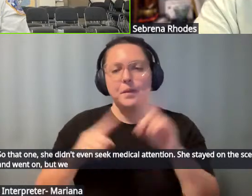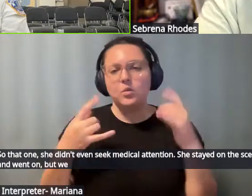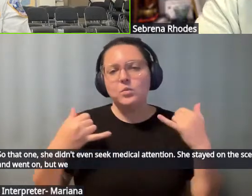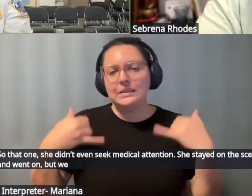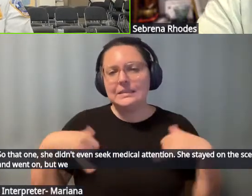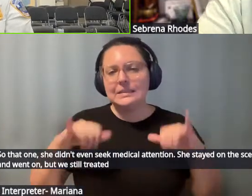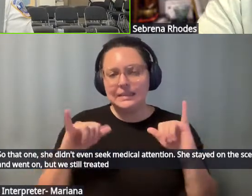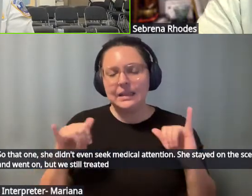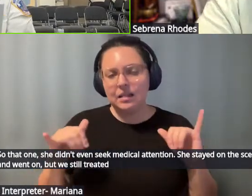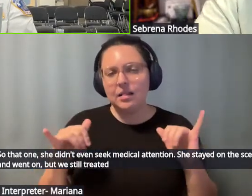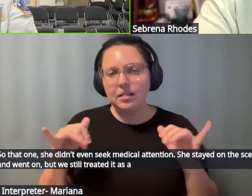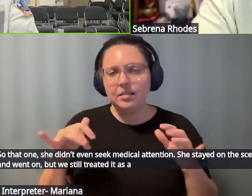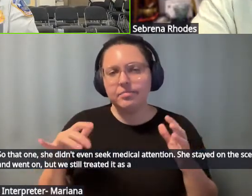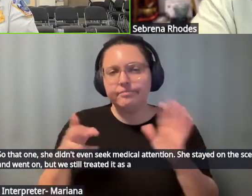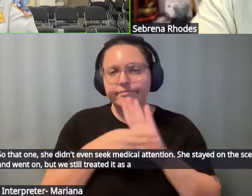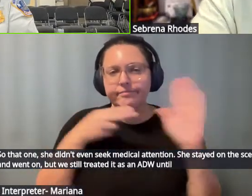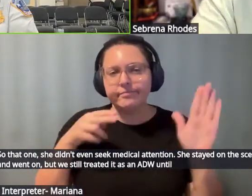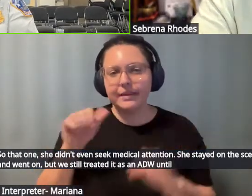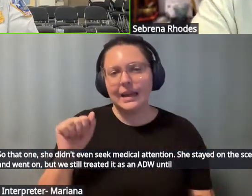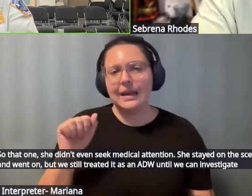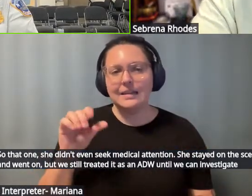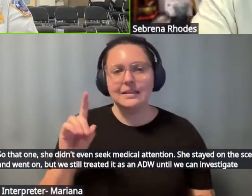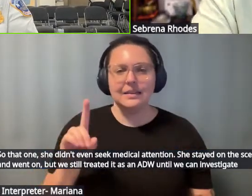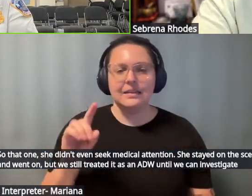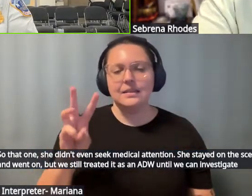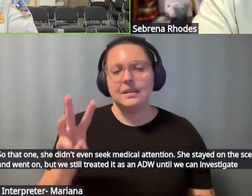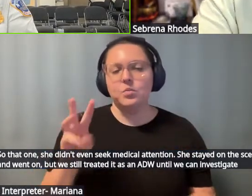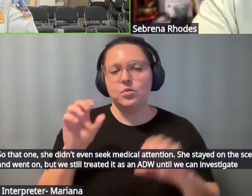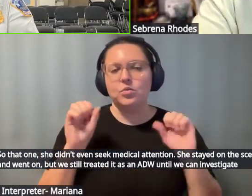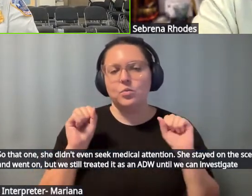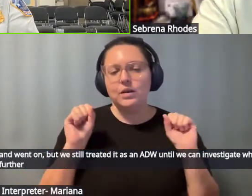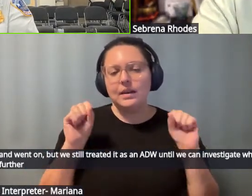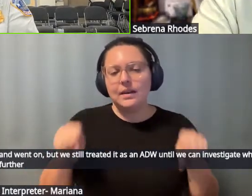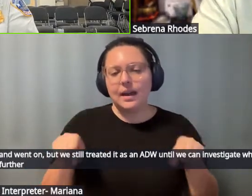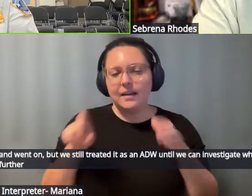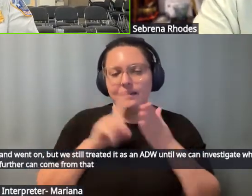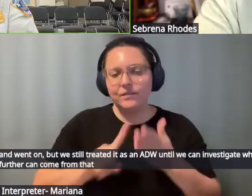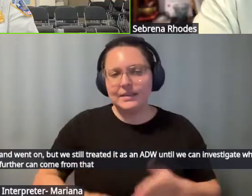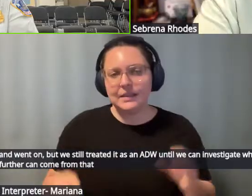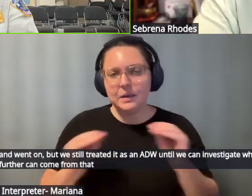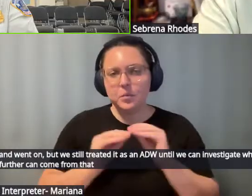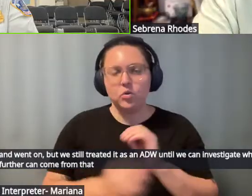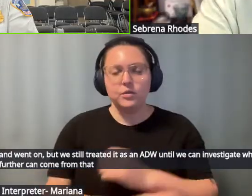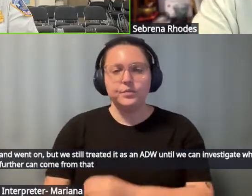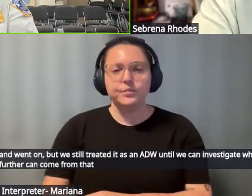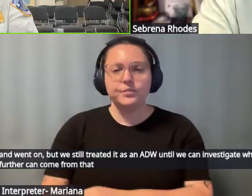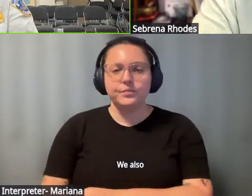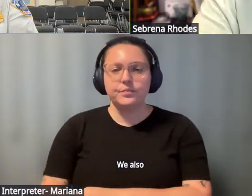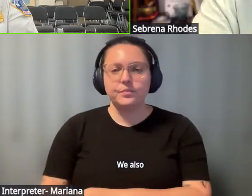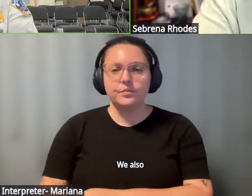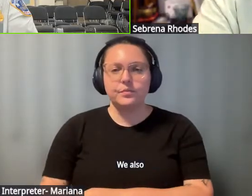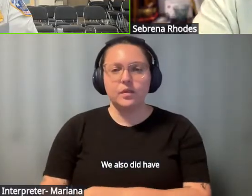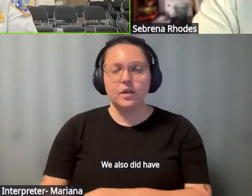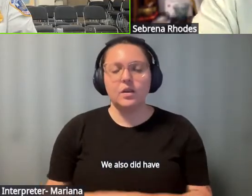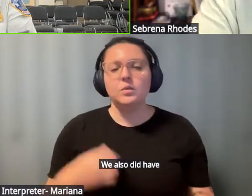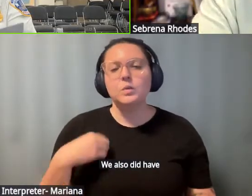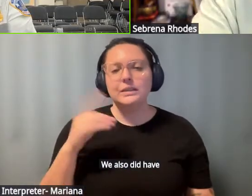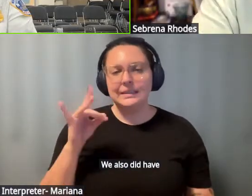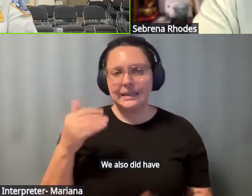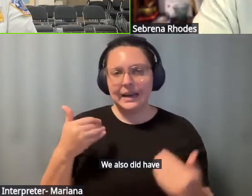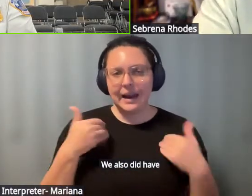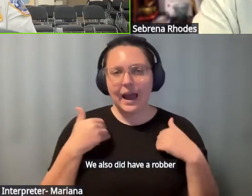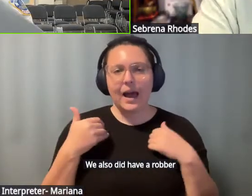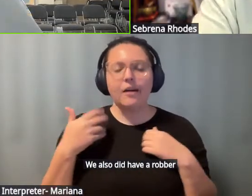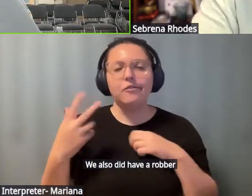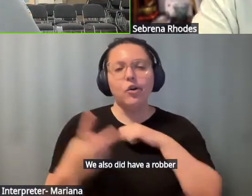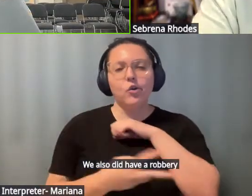as an ADW, and so we can investigate what further can come from that. We also did have a robbery. As